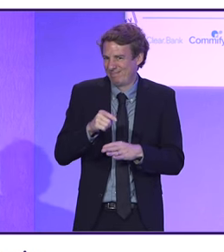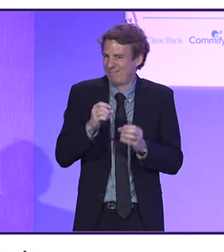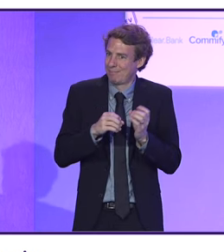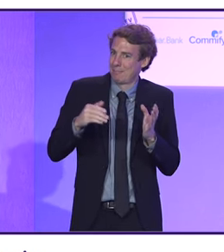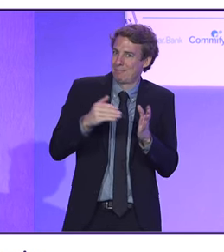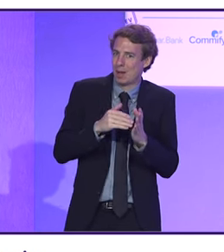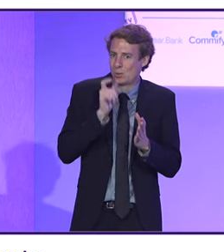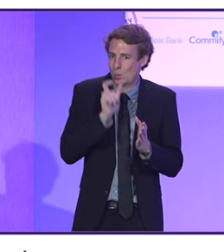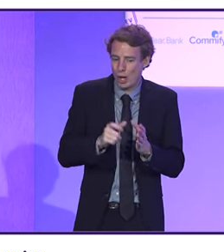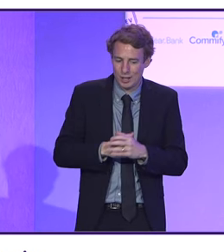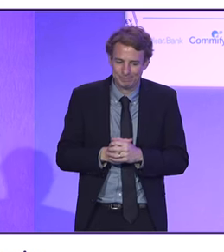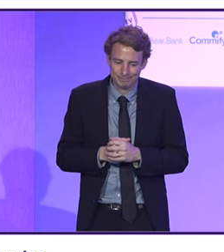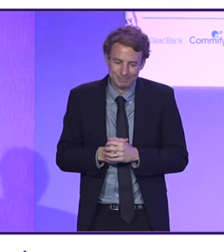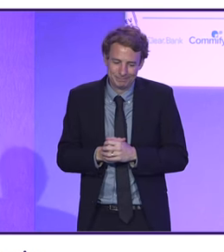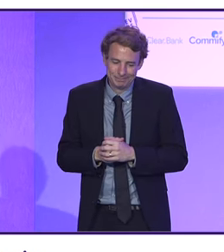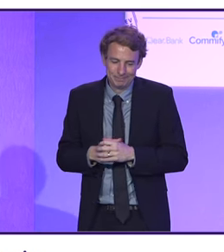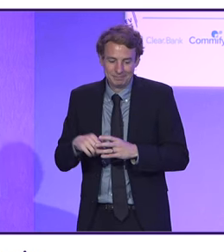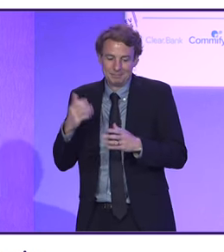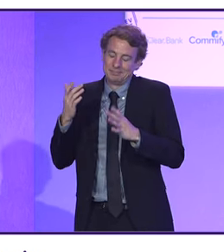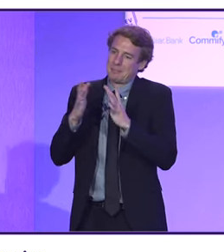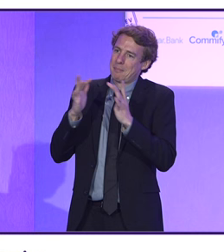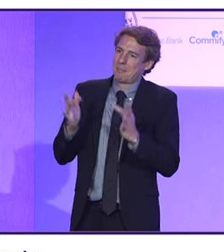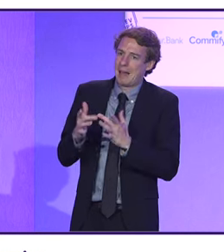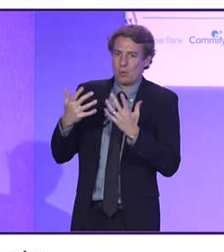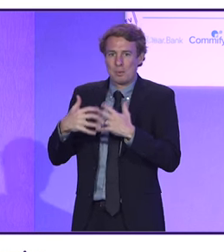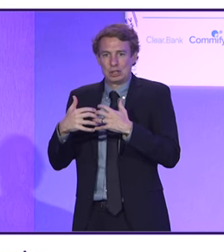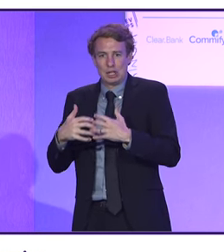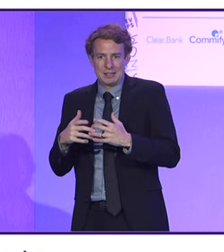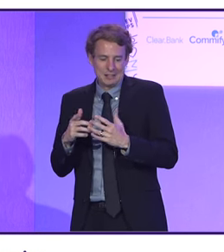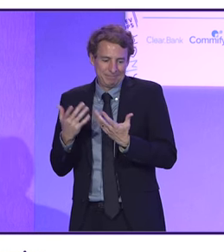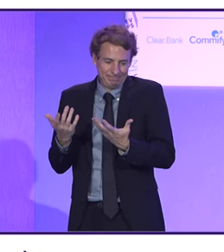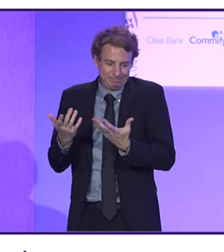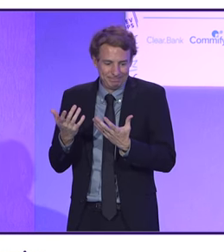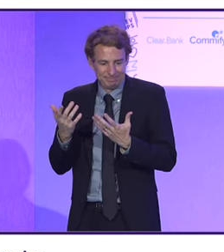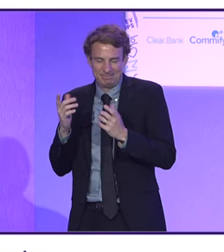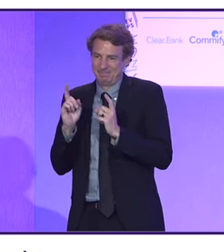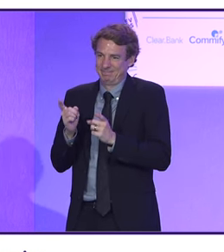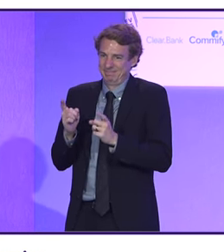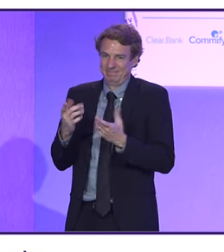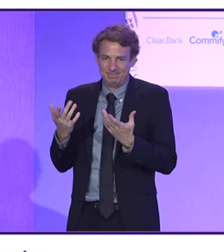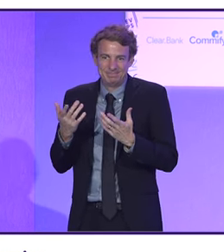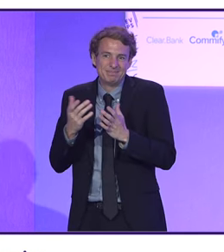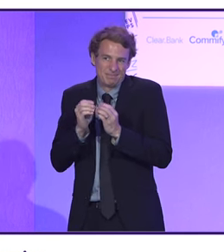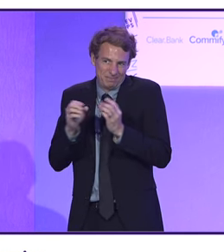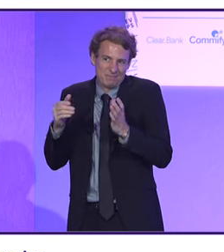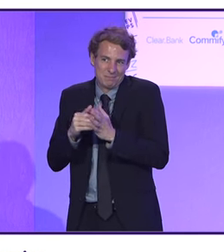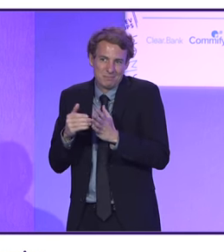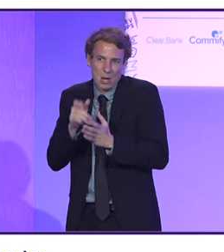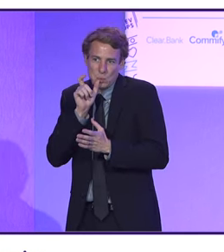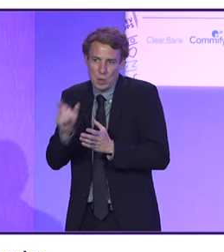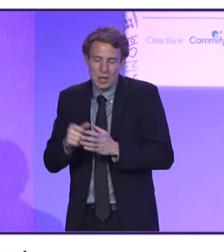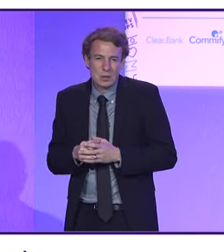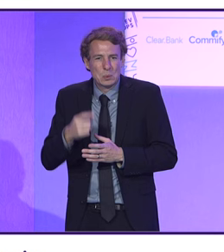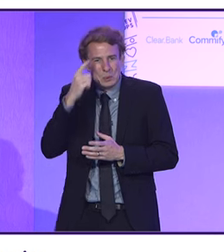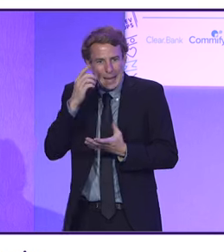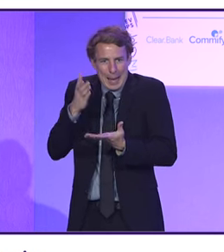of today. And so we need to talk about what are the aspirations of this concept, and also what are the challenges with providing